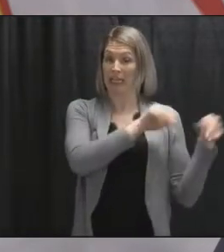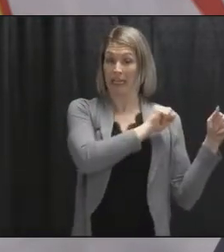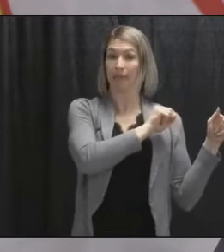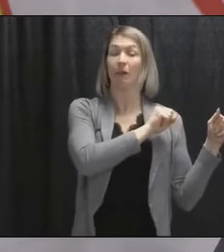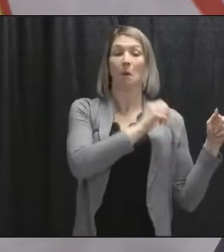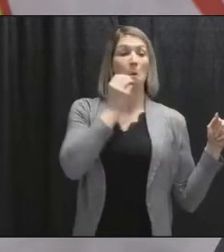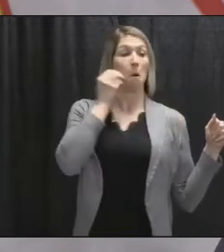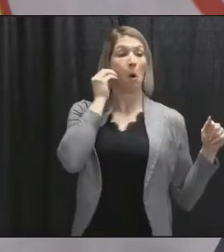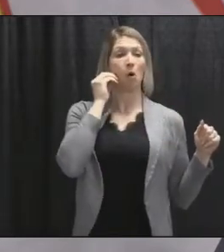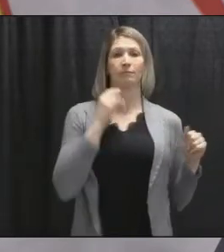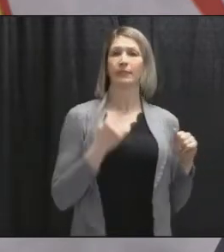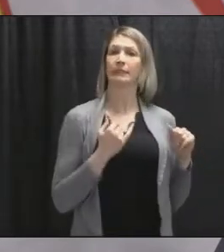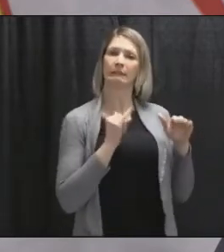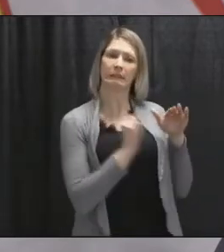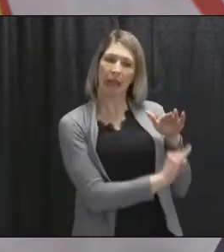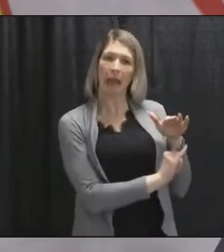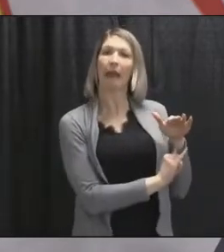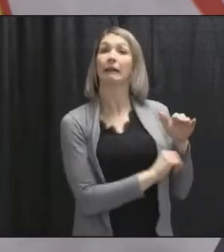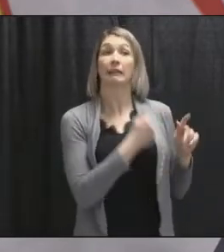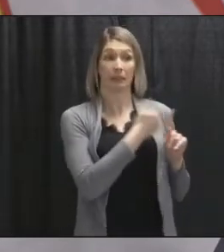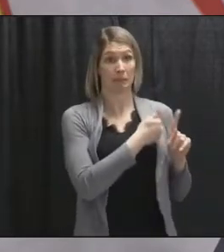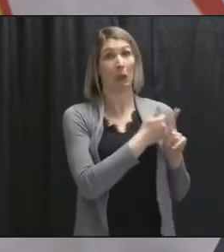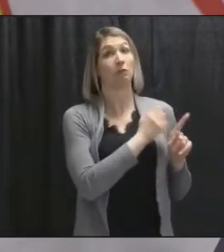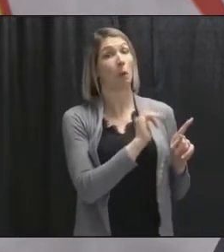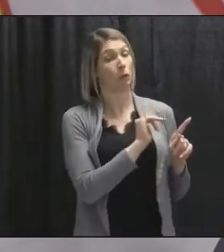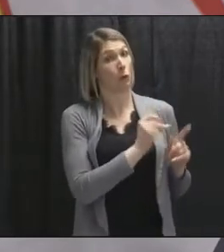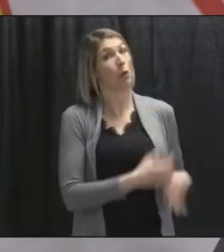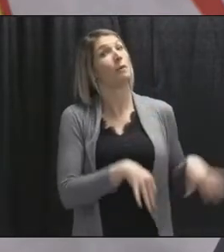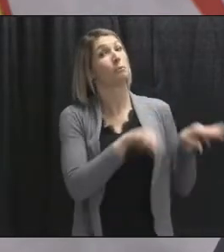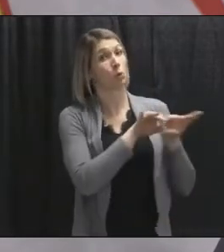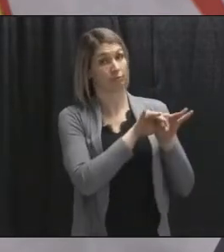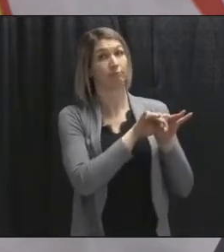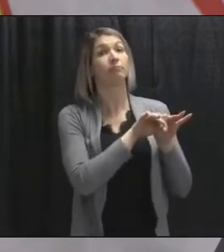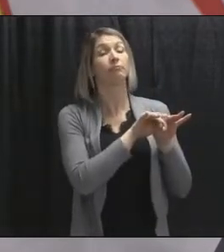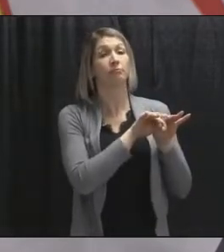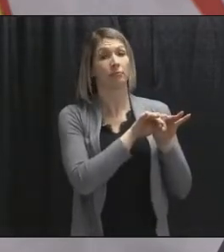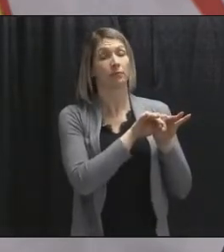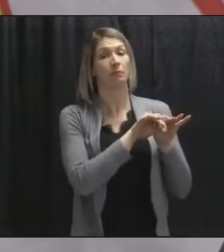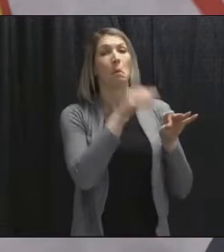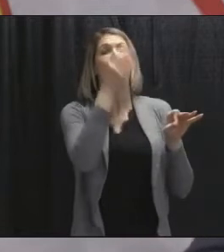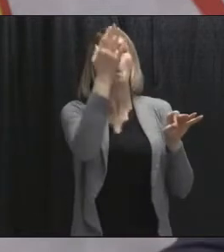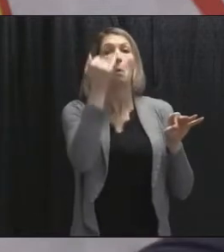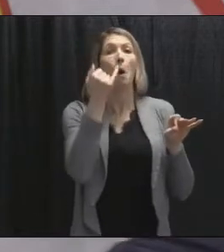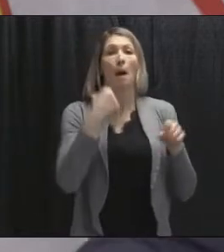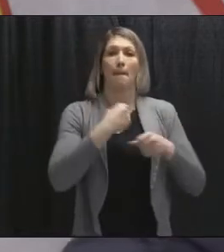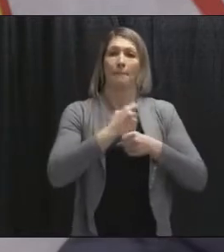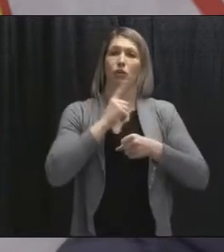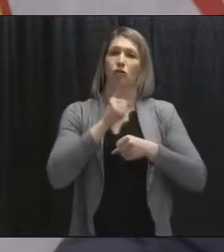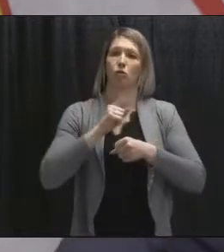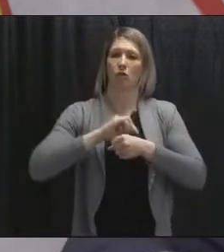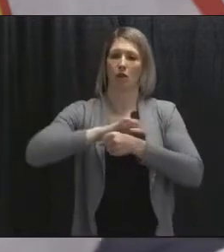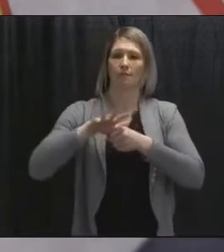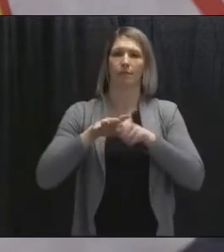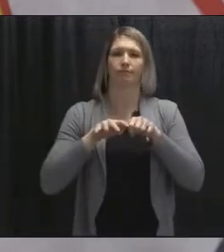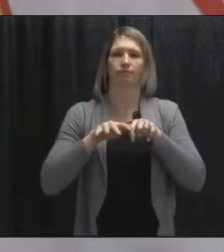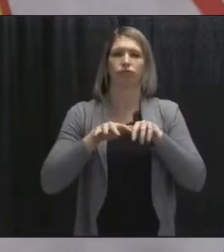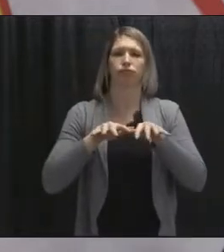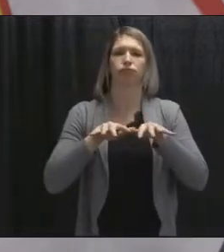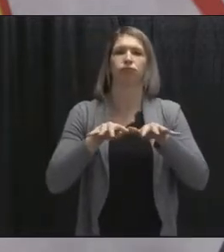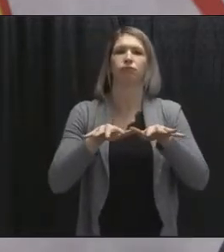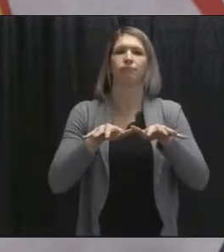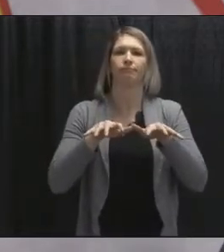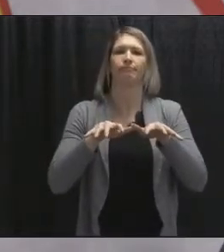of the workplace, is extremely important. That will contain the spread of the virus in these homes. And I want